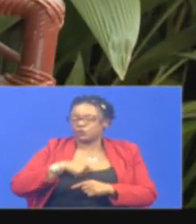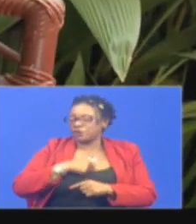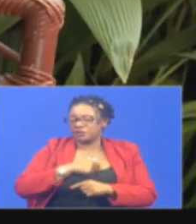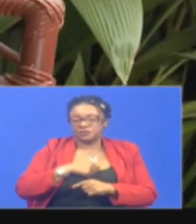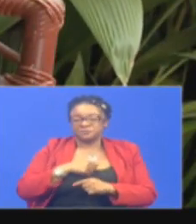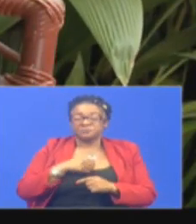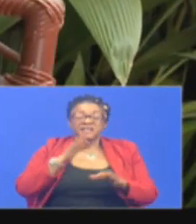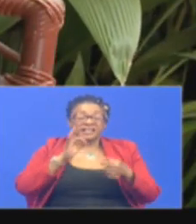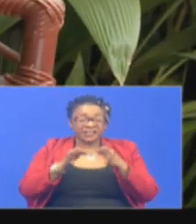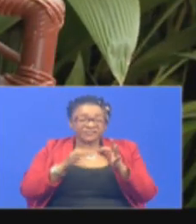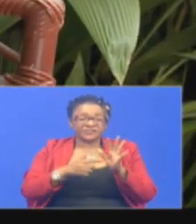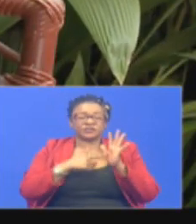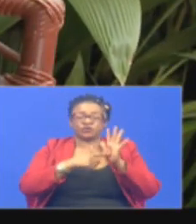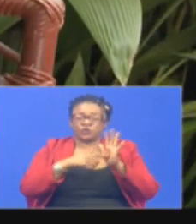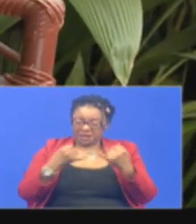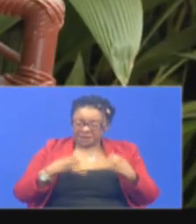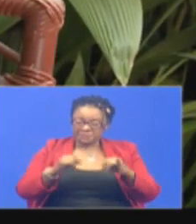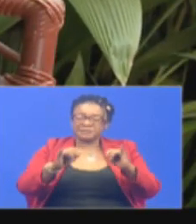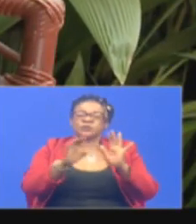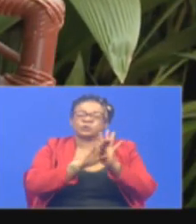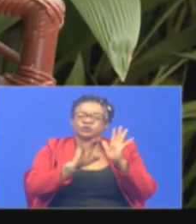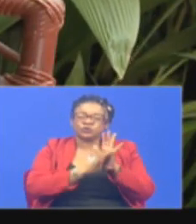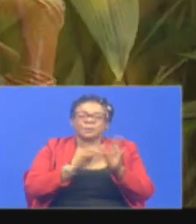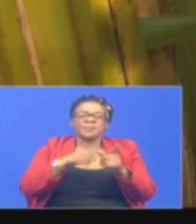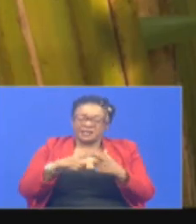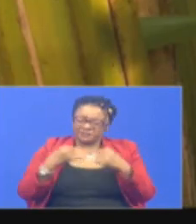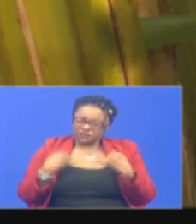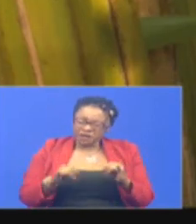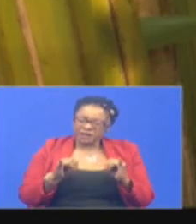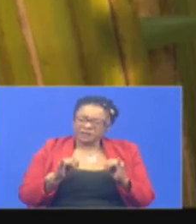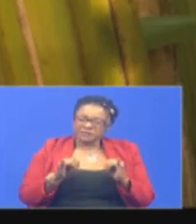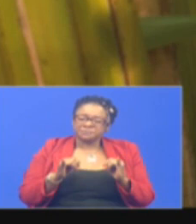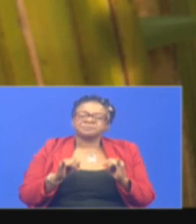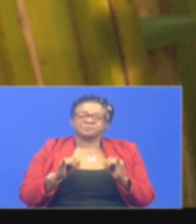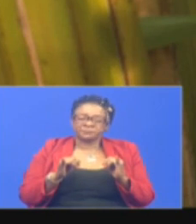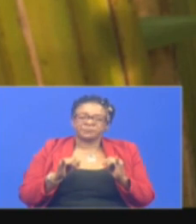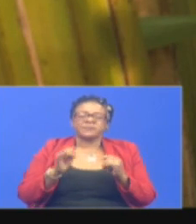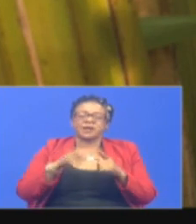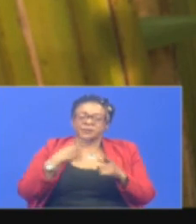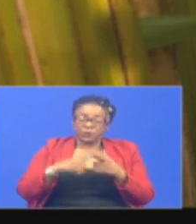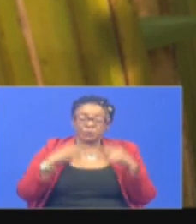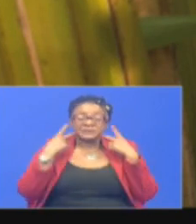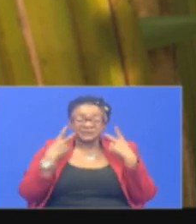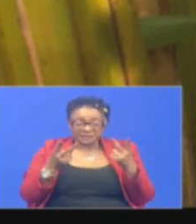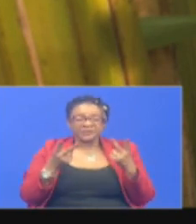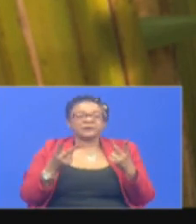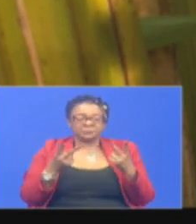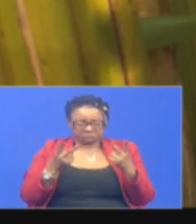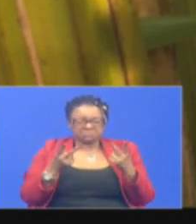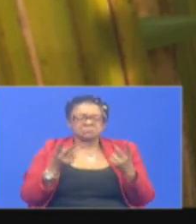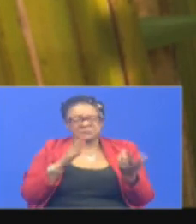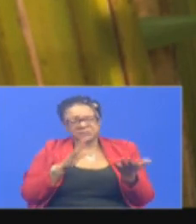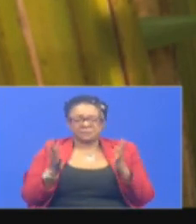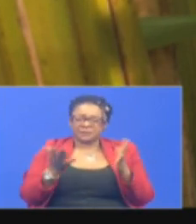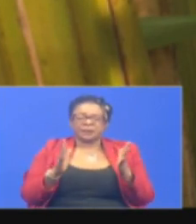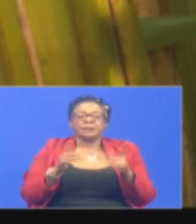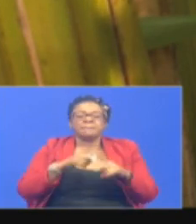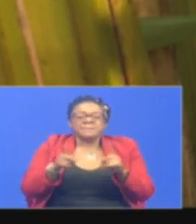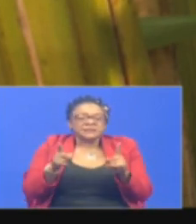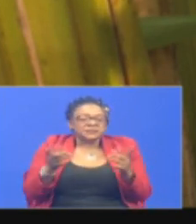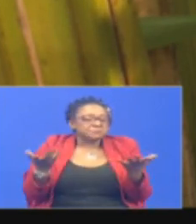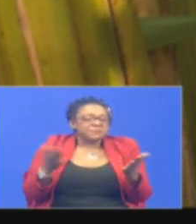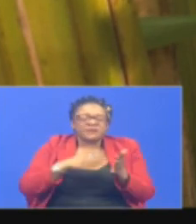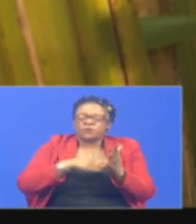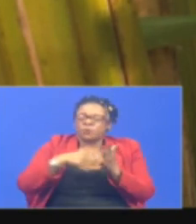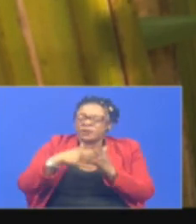showed us that they've implemented the constitution and they've really tried, that we would be seeing, at least, yeah, maybe. But no, they have weakened